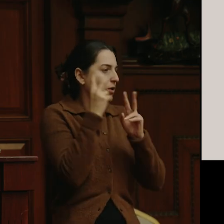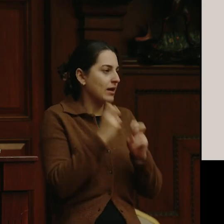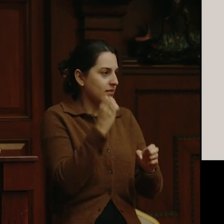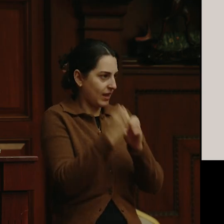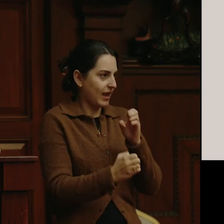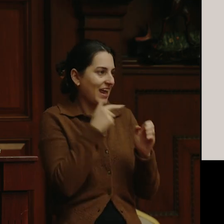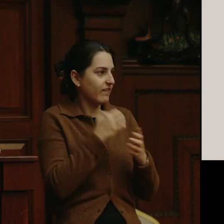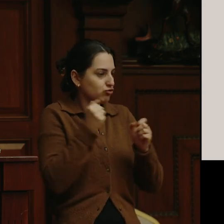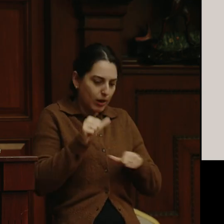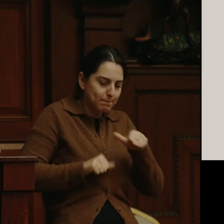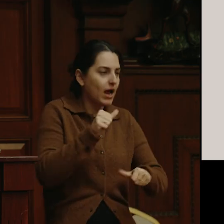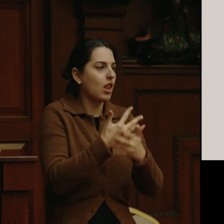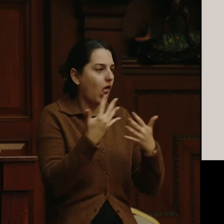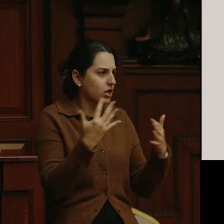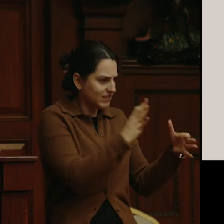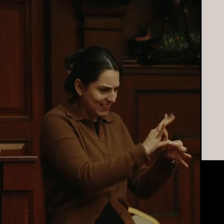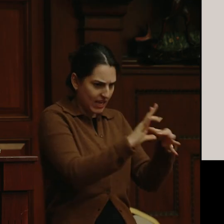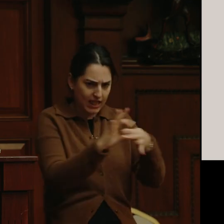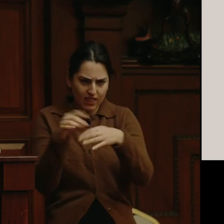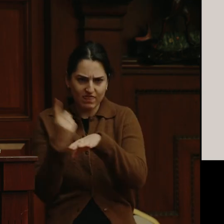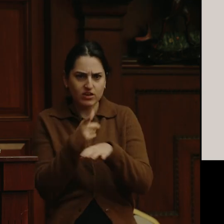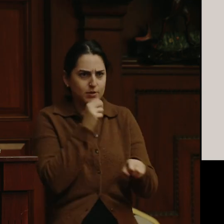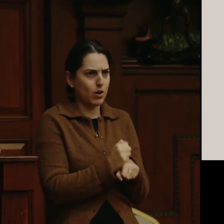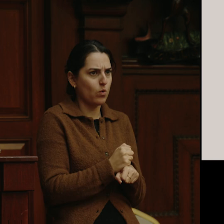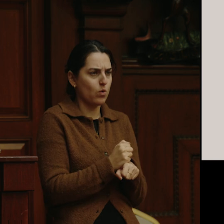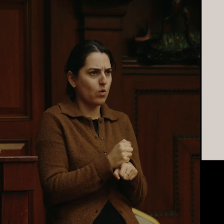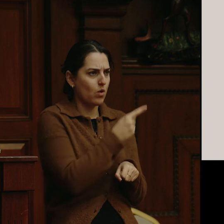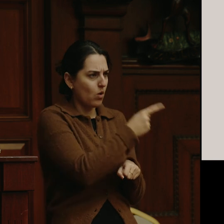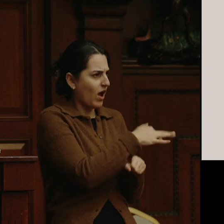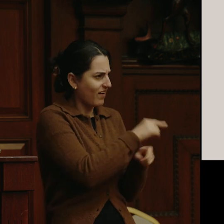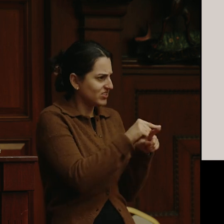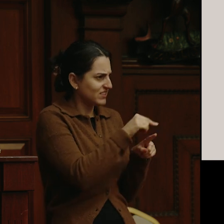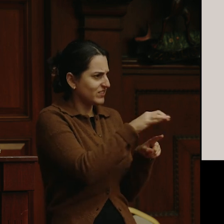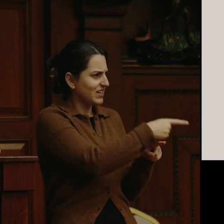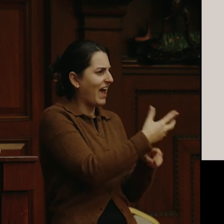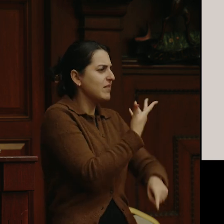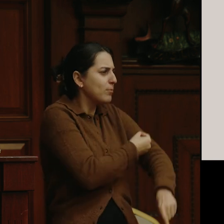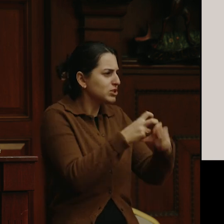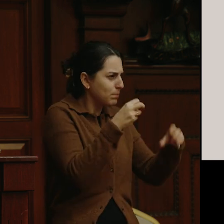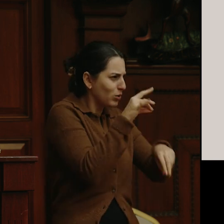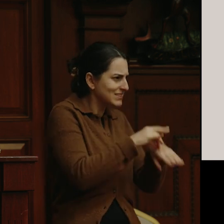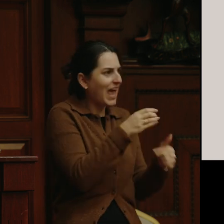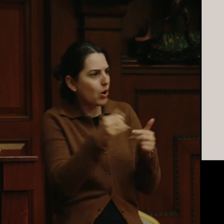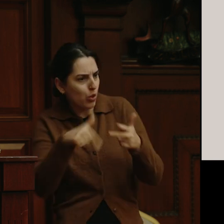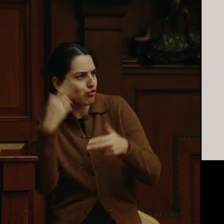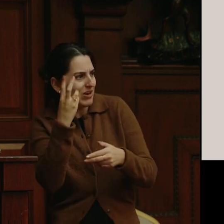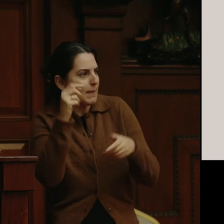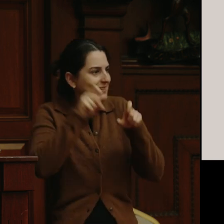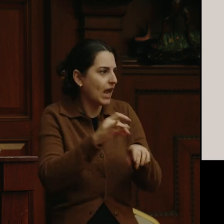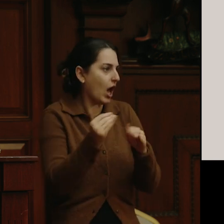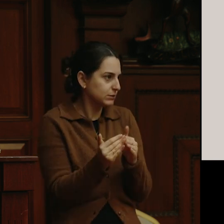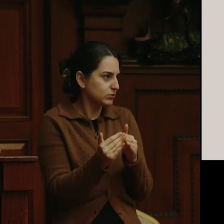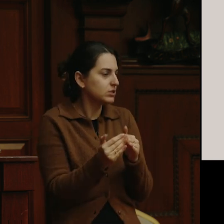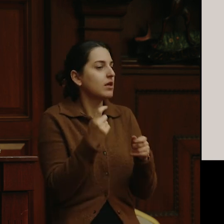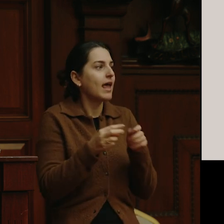end shows a dense pattern that there's lots of interconnections between these rheumatic conditions and other conditions that patients are admitted with. And